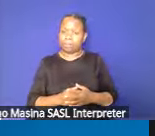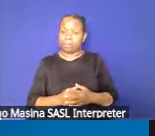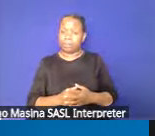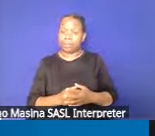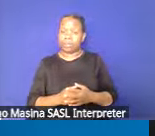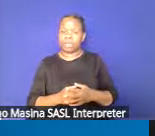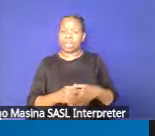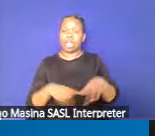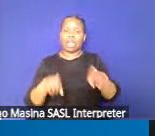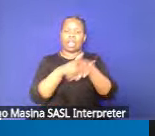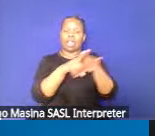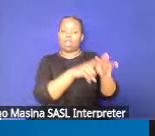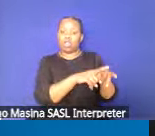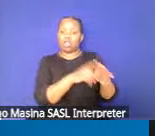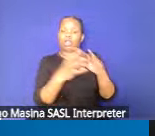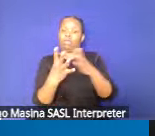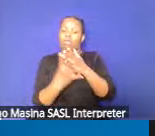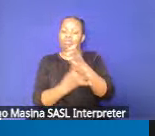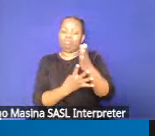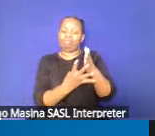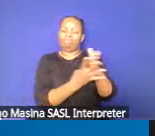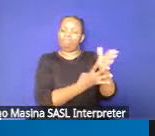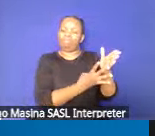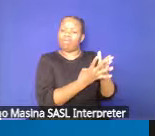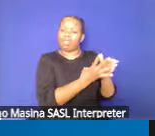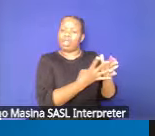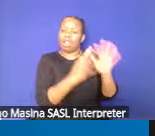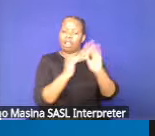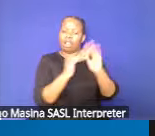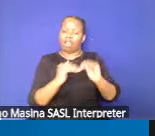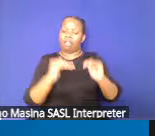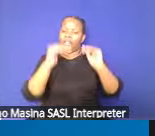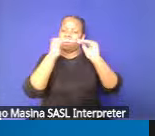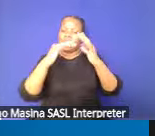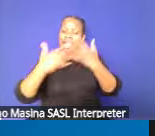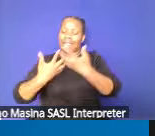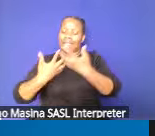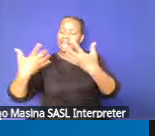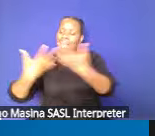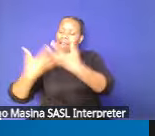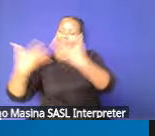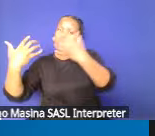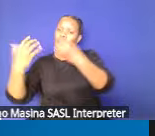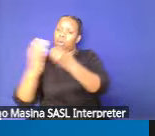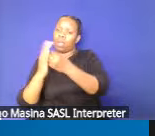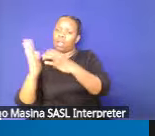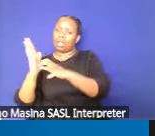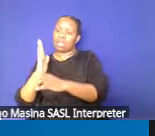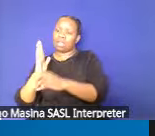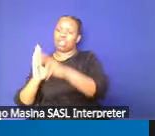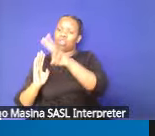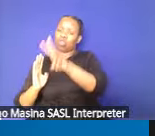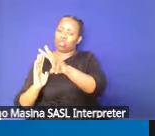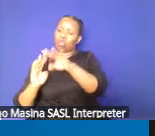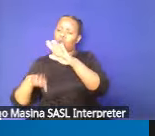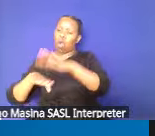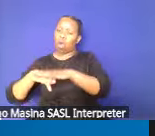encompass an element of fairness in line with Section 217 of the Constitution.